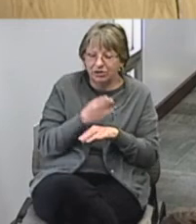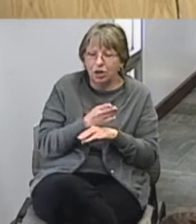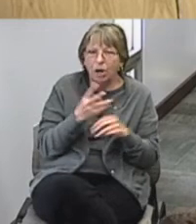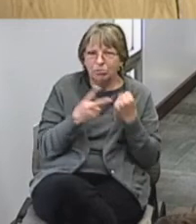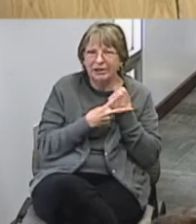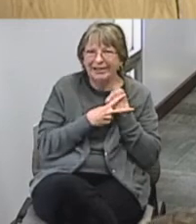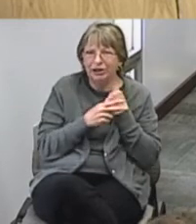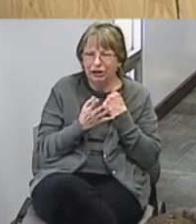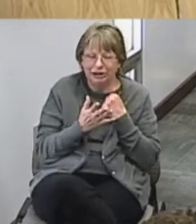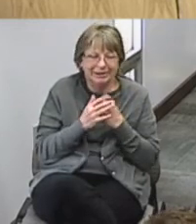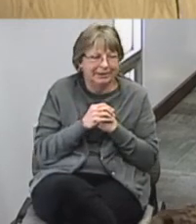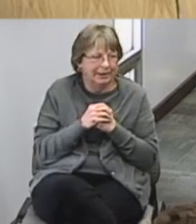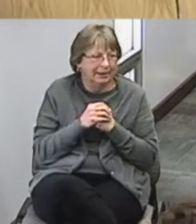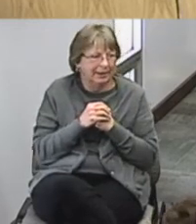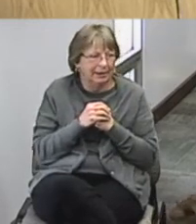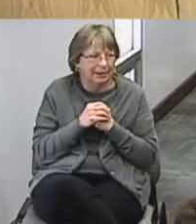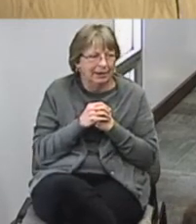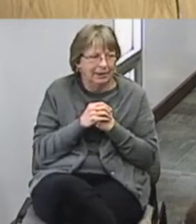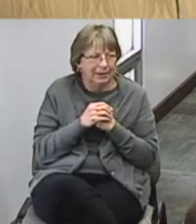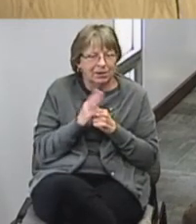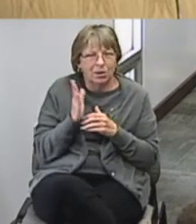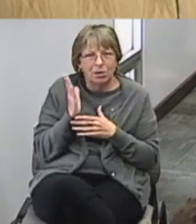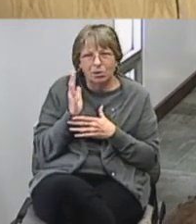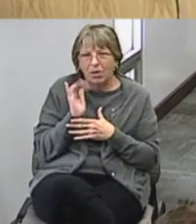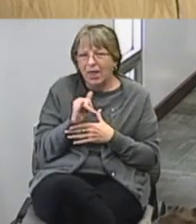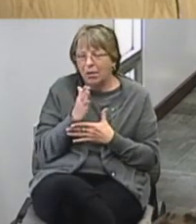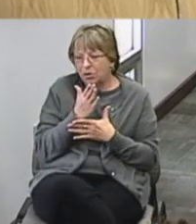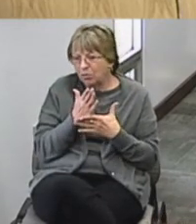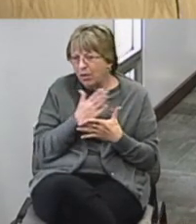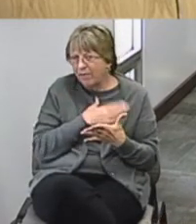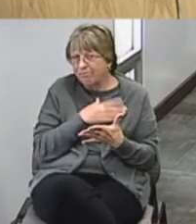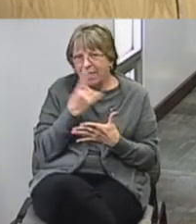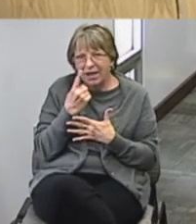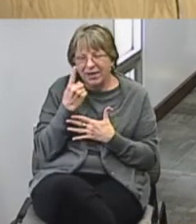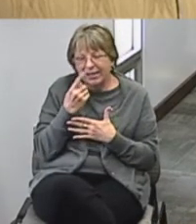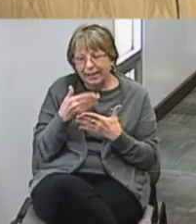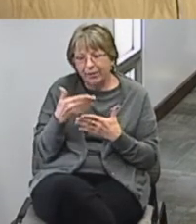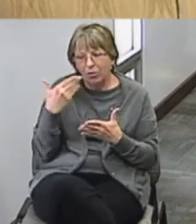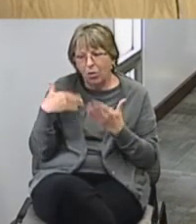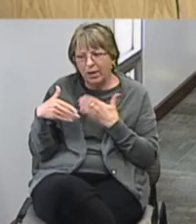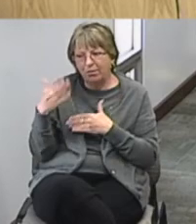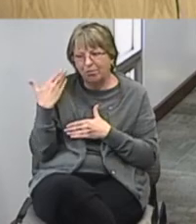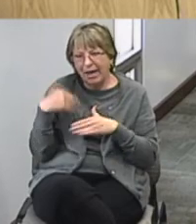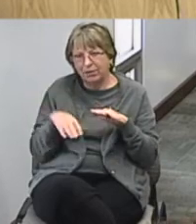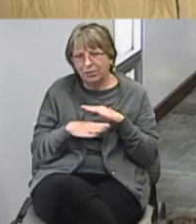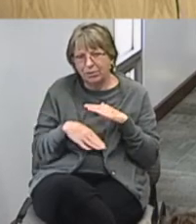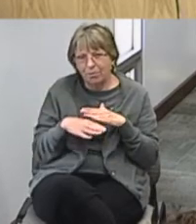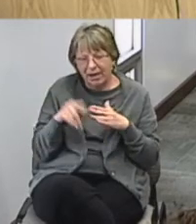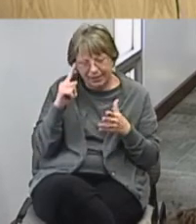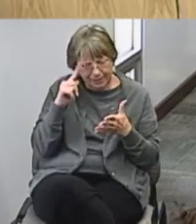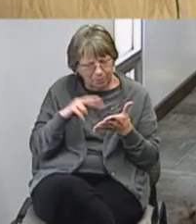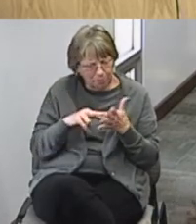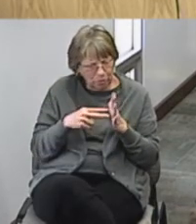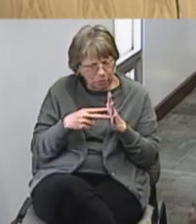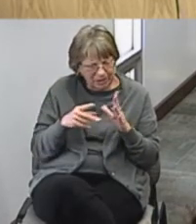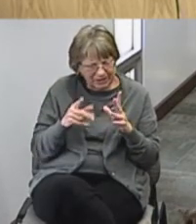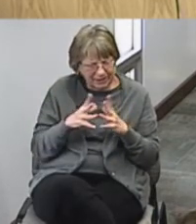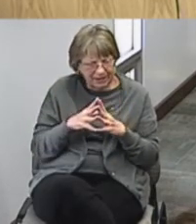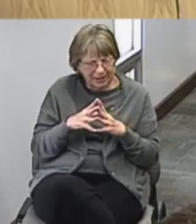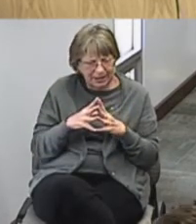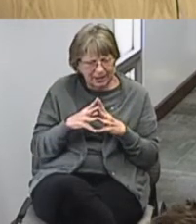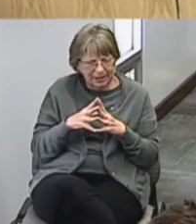So thus that was part of my thinking in terms of going back to the basic purpose as kind of a framework